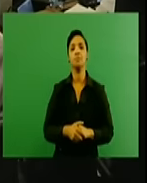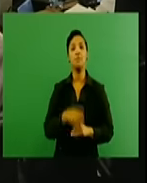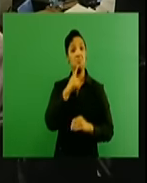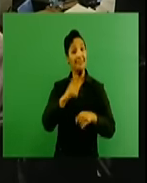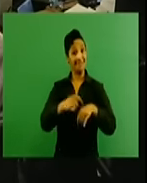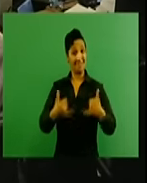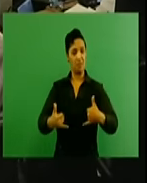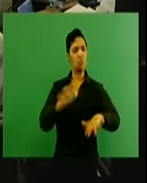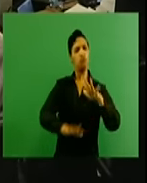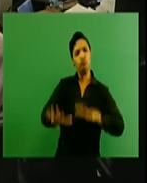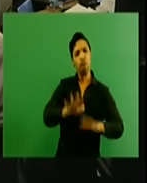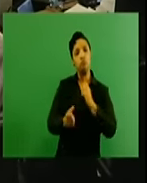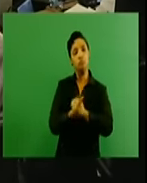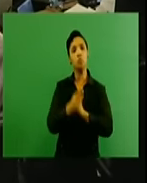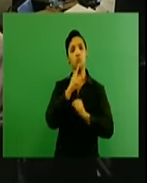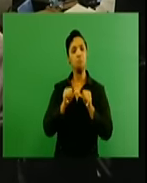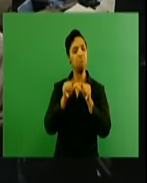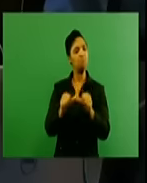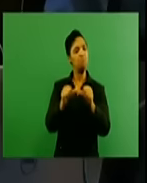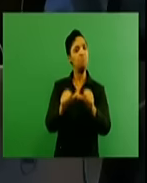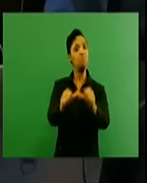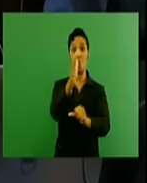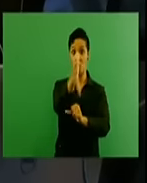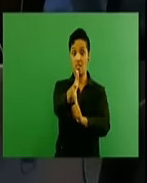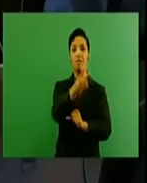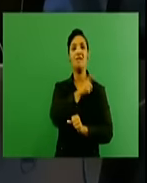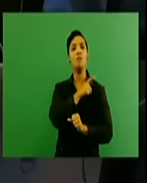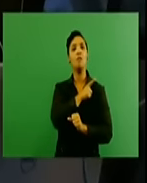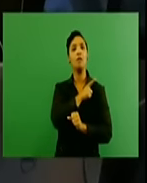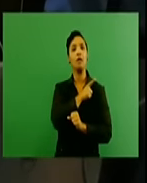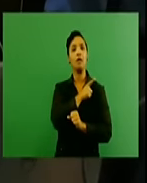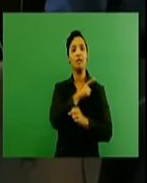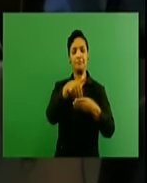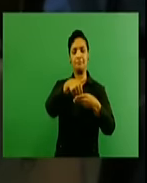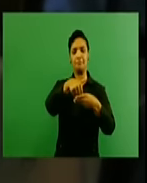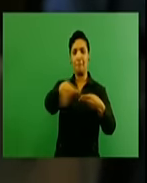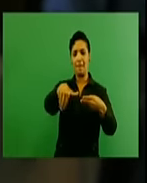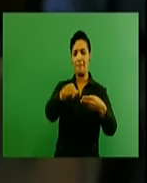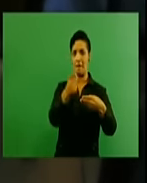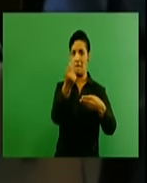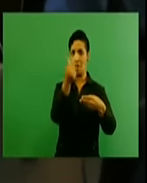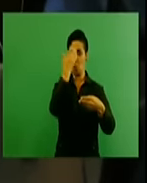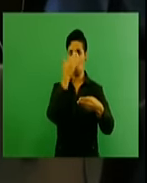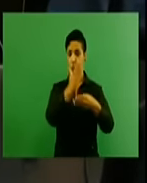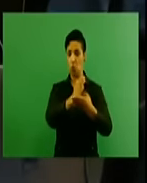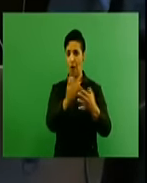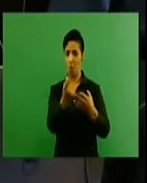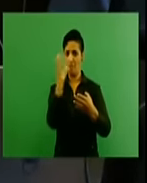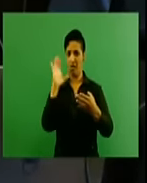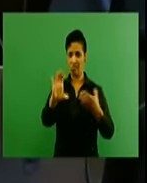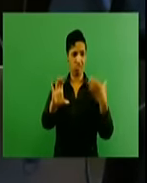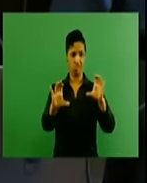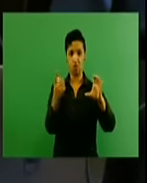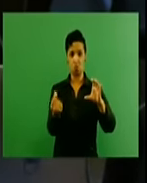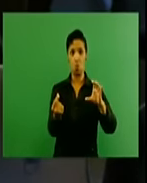uncertainty is expected to persist for some time, as the magnitude of this slowdown is still unclear and is